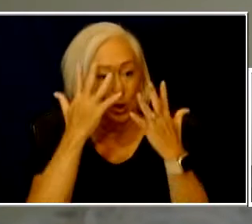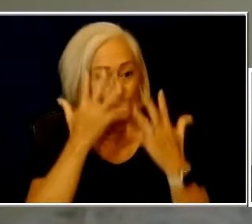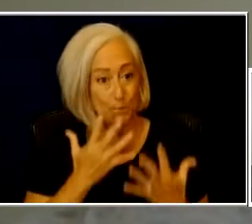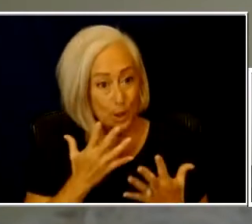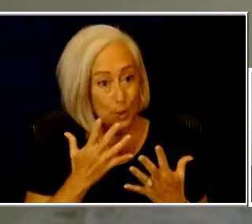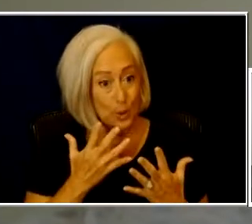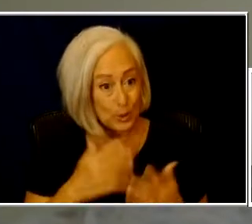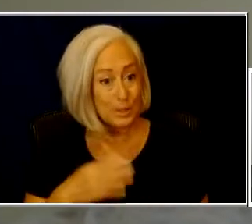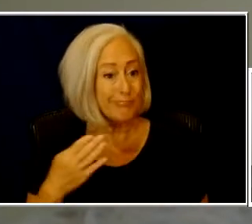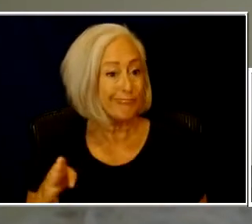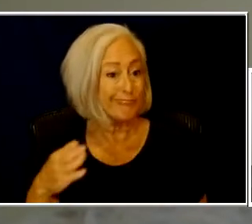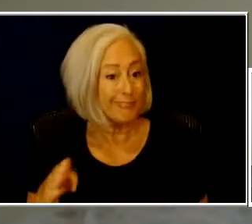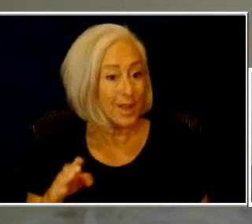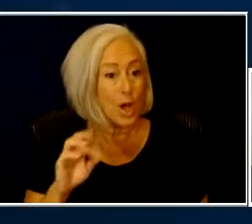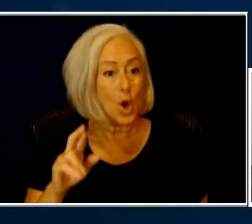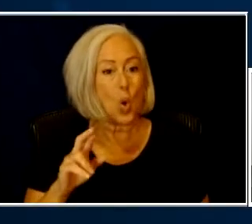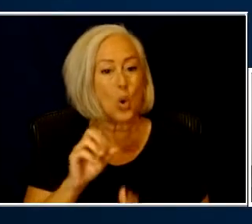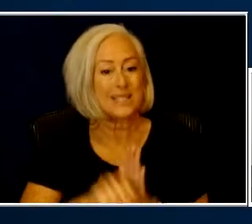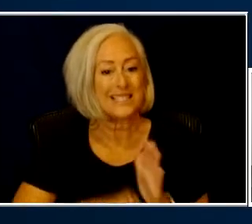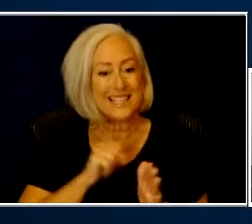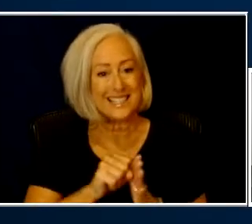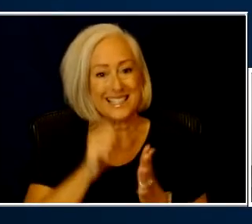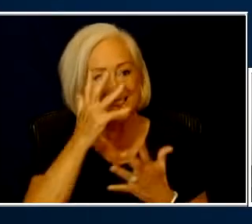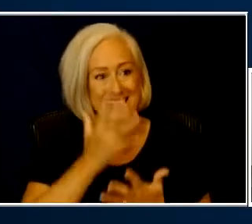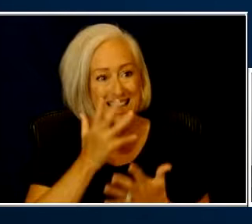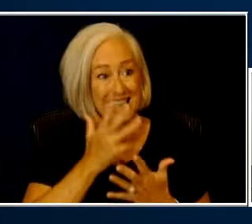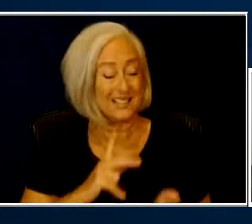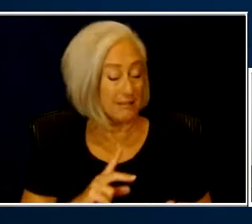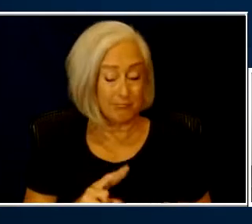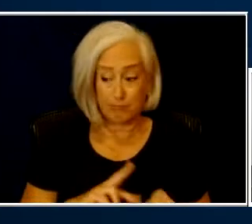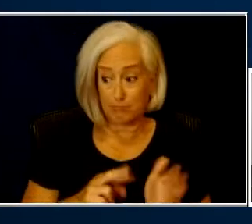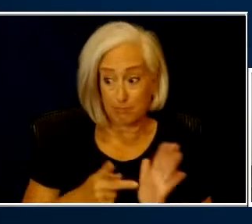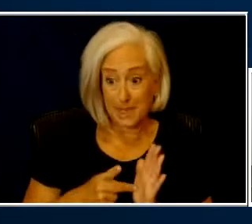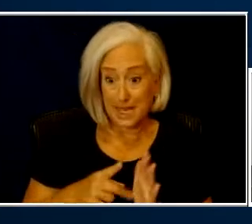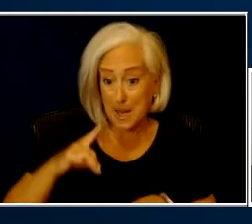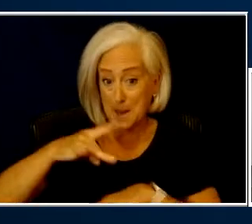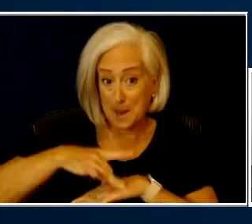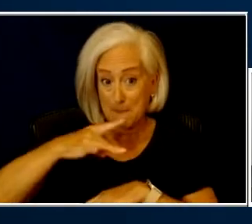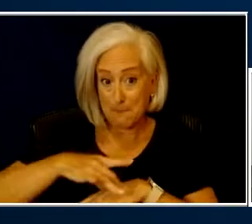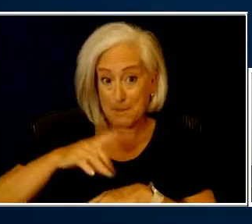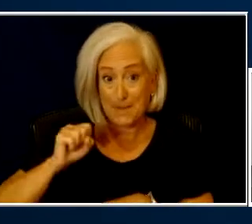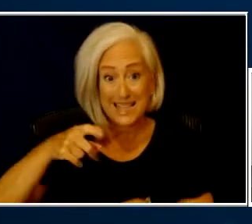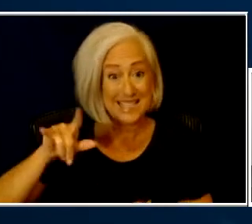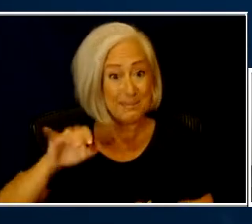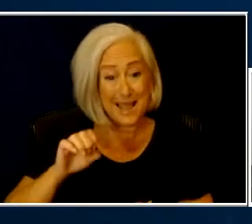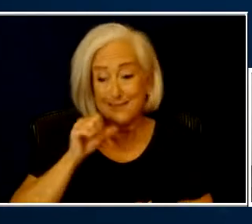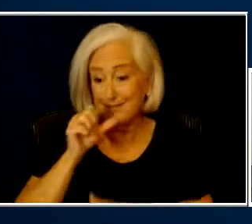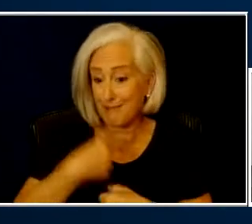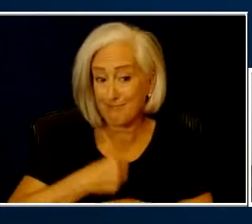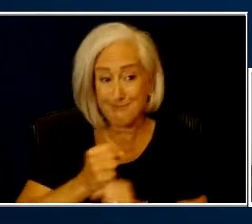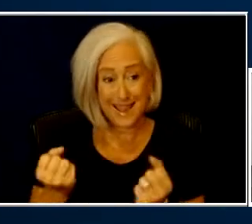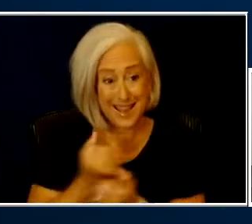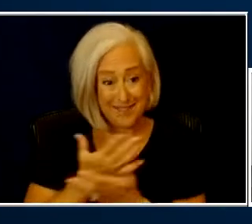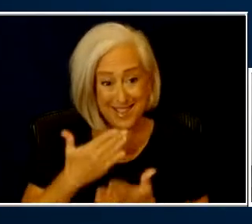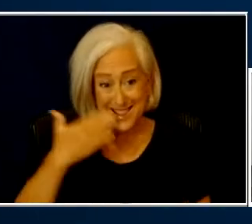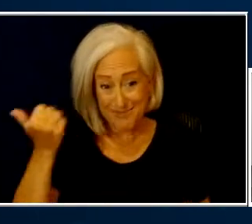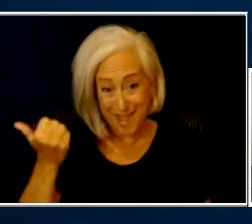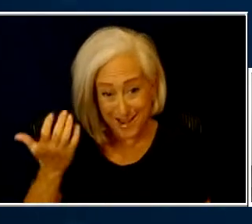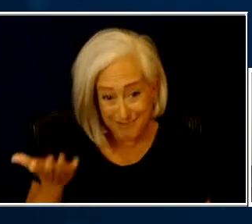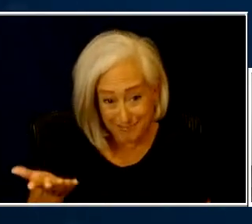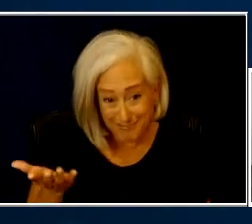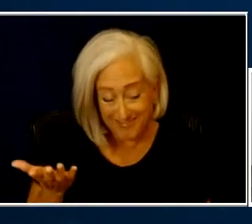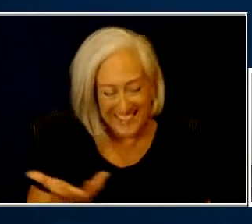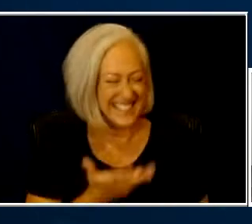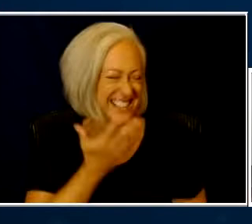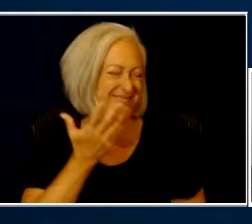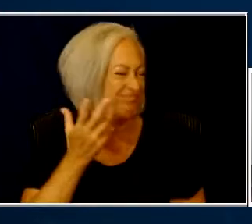sadness. All right, so pumpkin spice doesn't just make everything better, is what you're saying. Unfortunately not. Okay. Unfortunately not. So